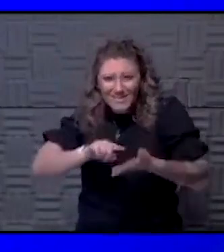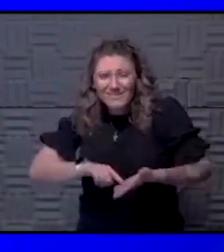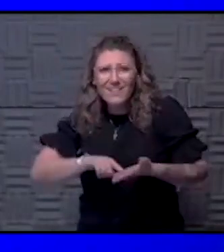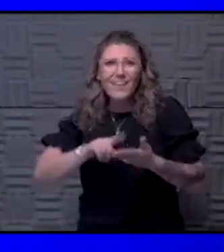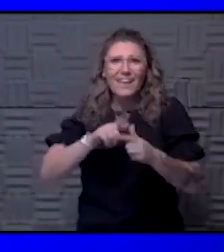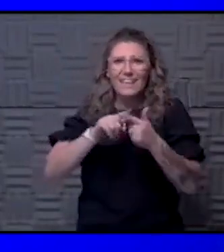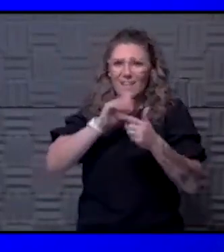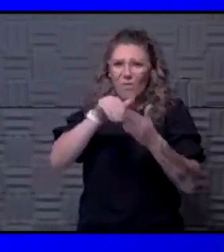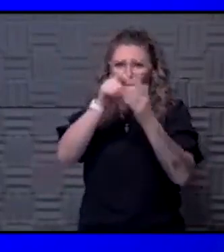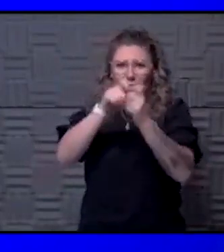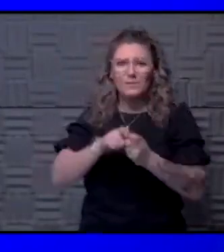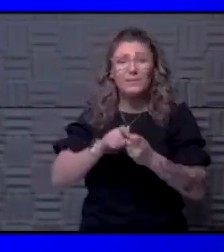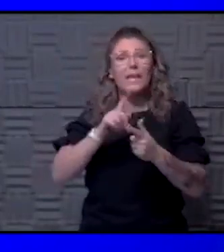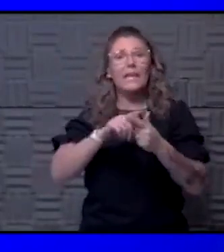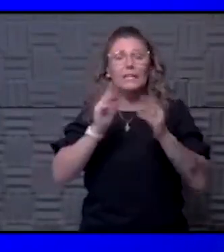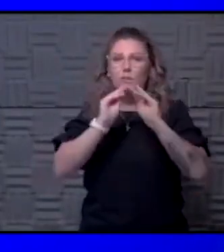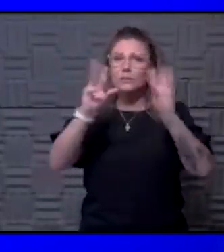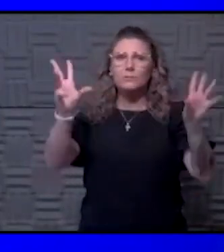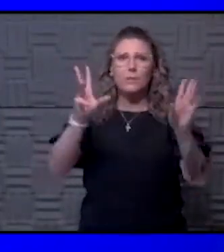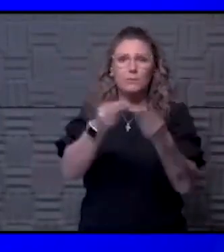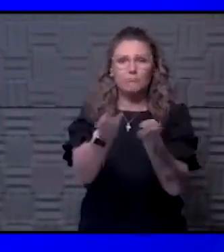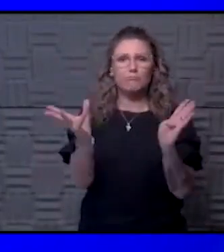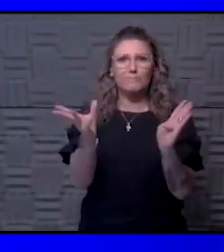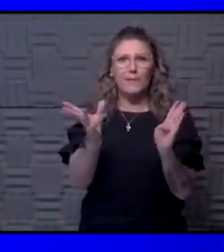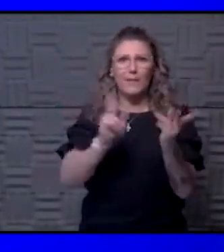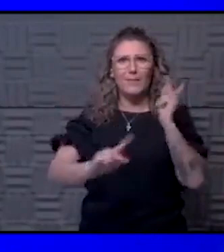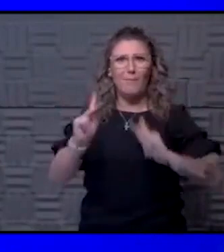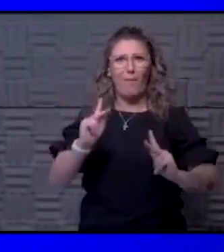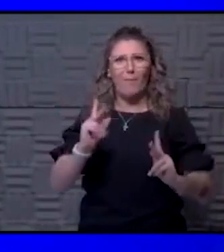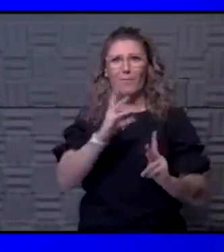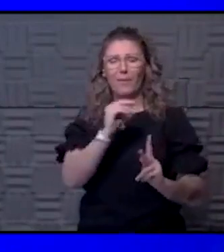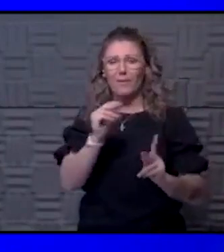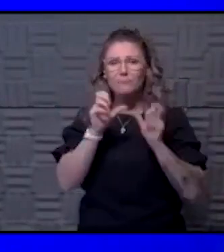in a transparent manner present it to the public to continue to